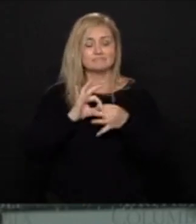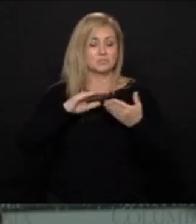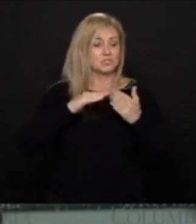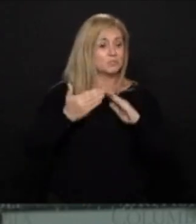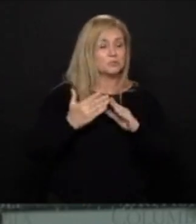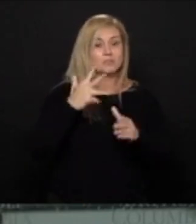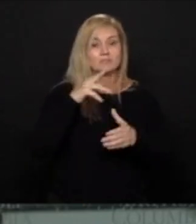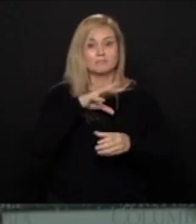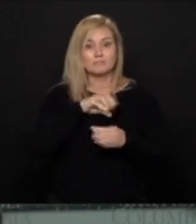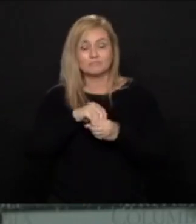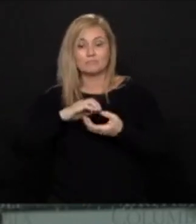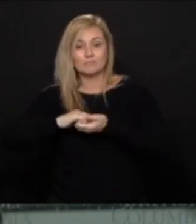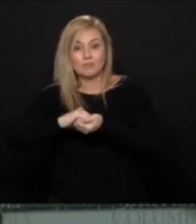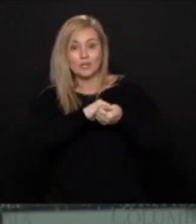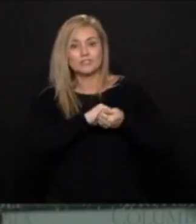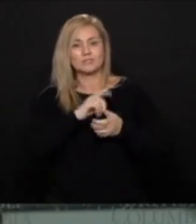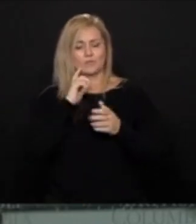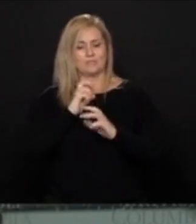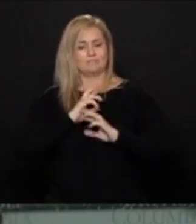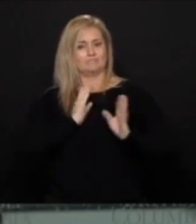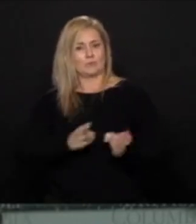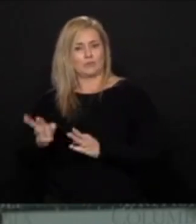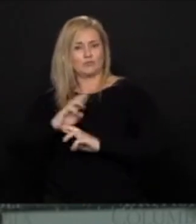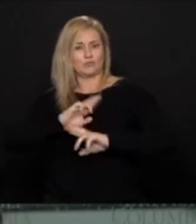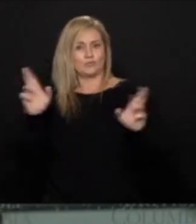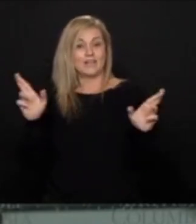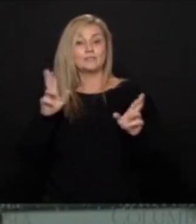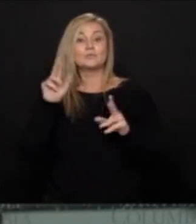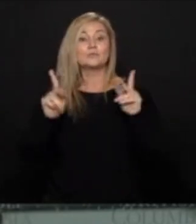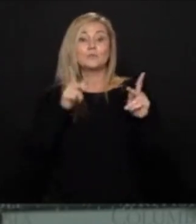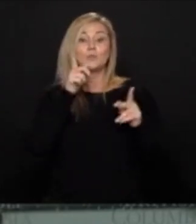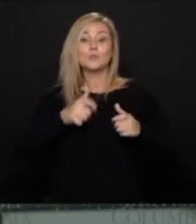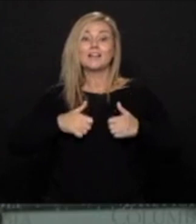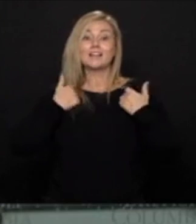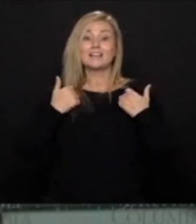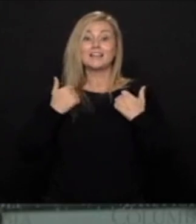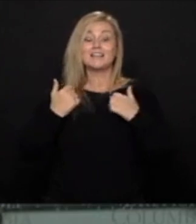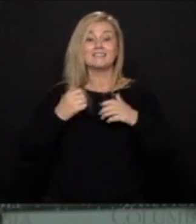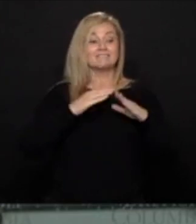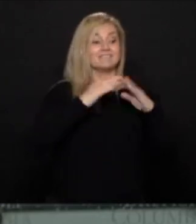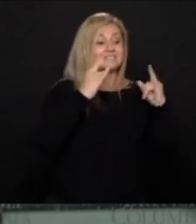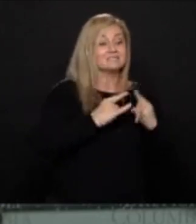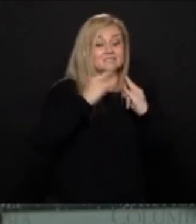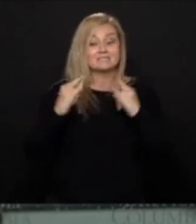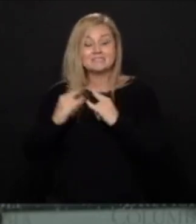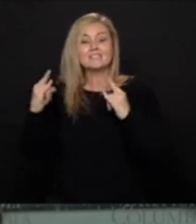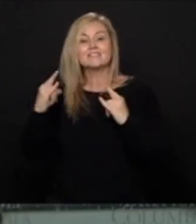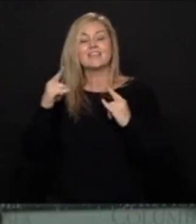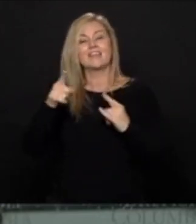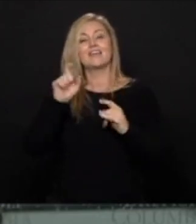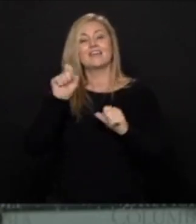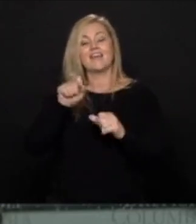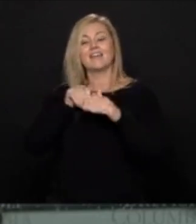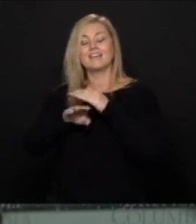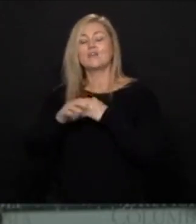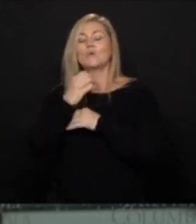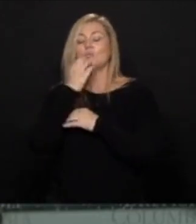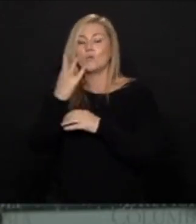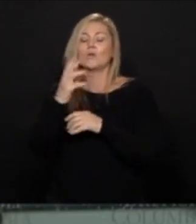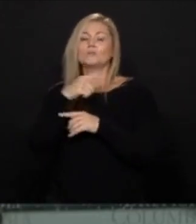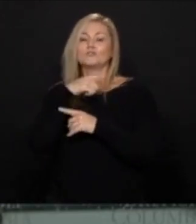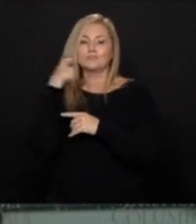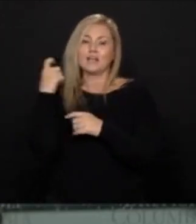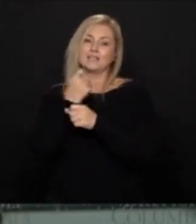and small, to be ready, so that people who are now in the encampments can rest their heads at night in a warm,